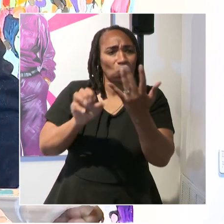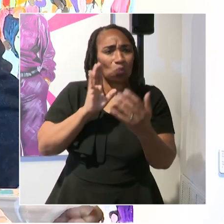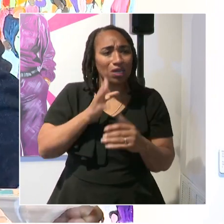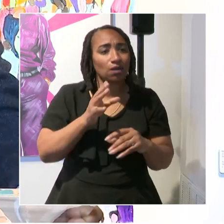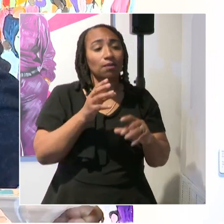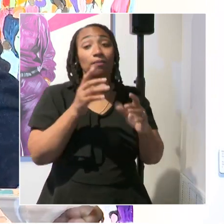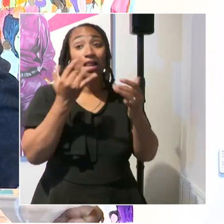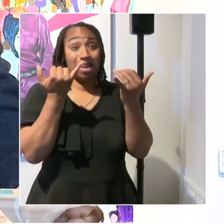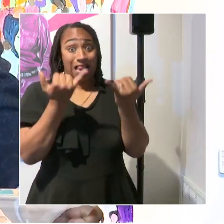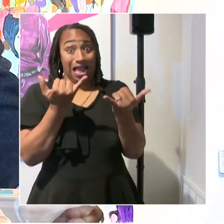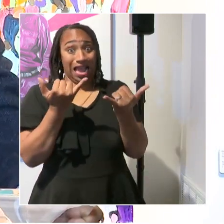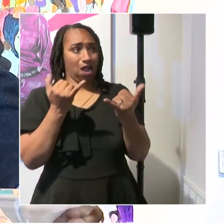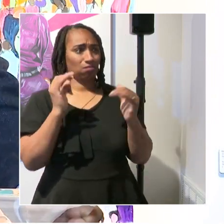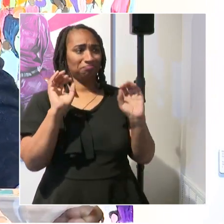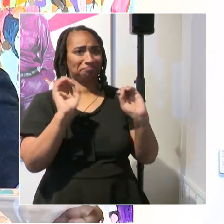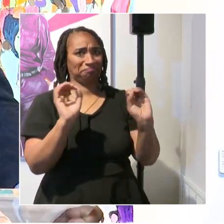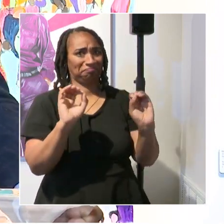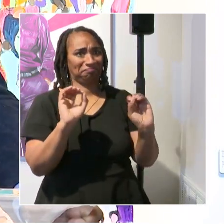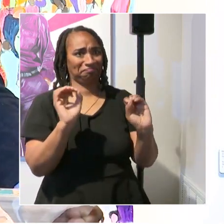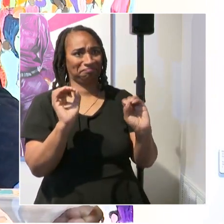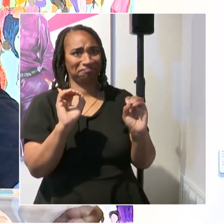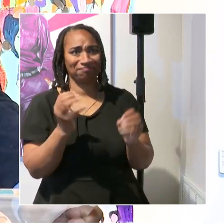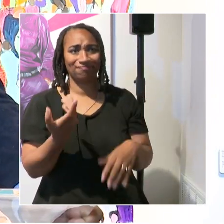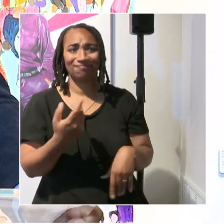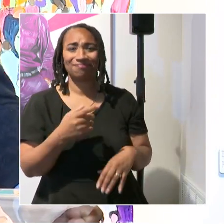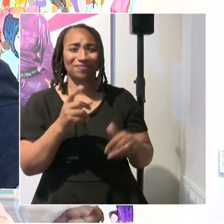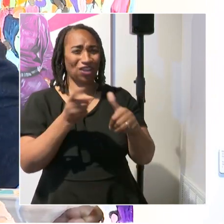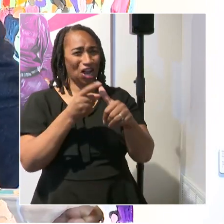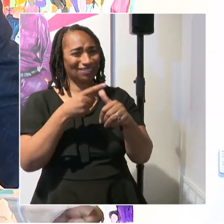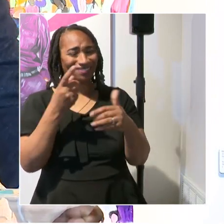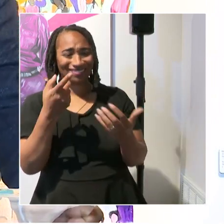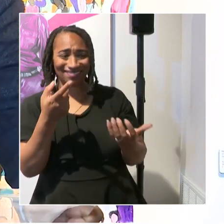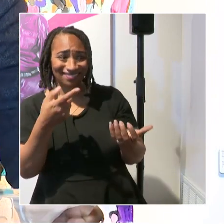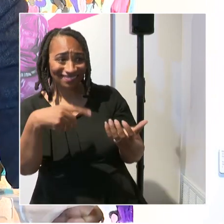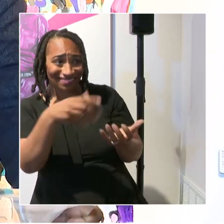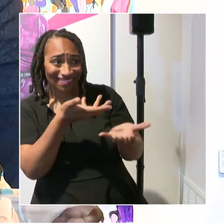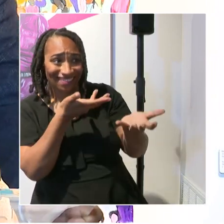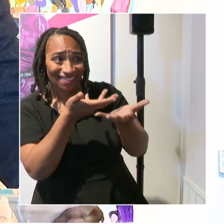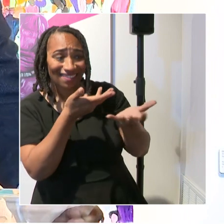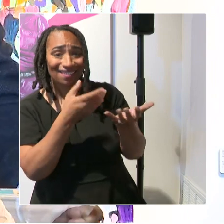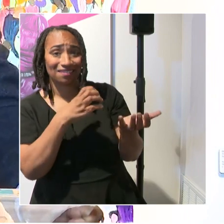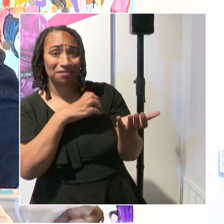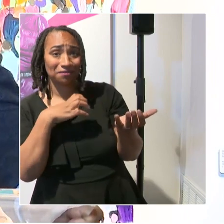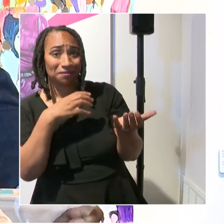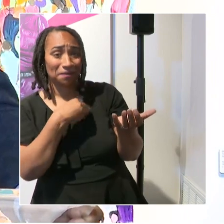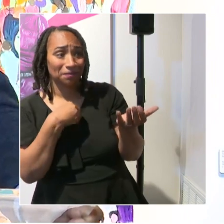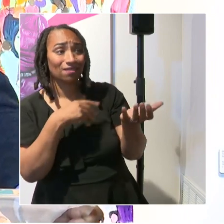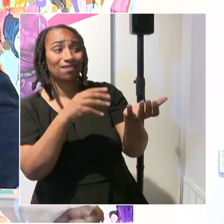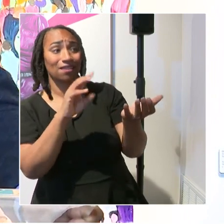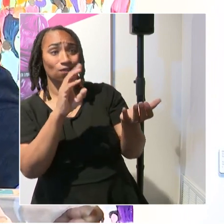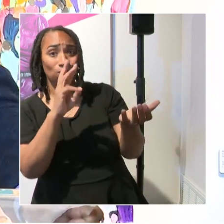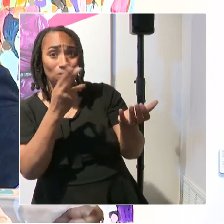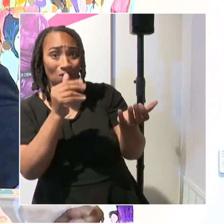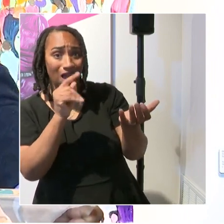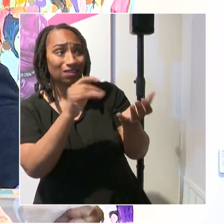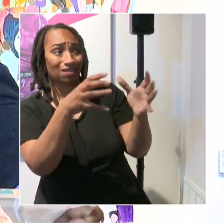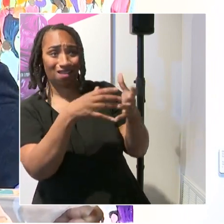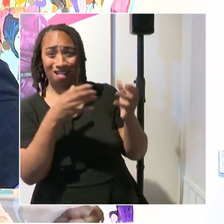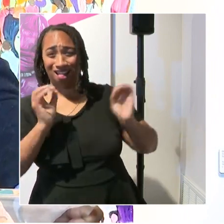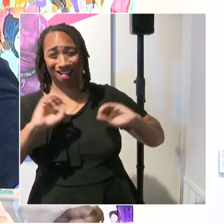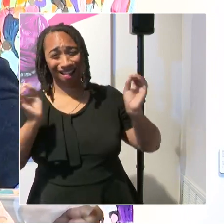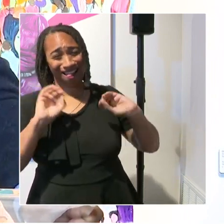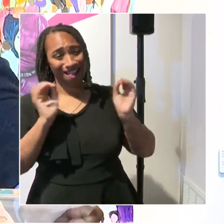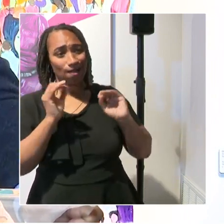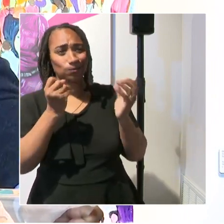talked to members of the council yet to understand whether or not they've had an opportunity to read and digest and